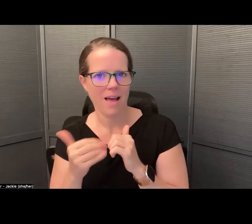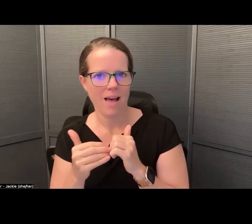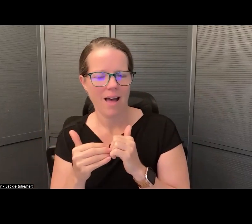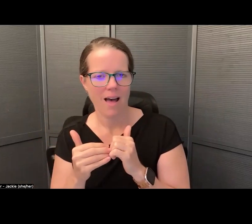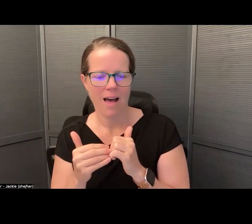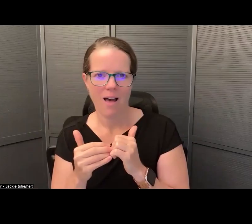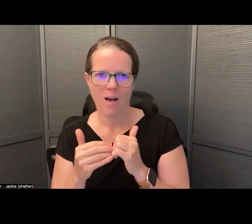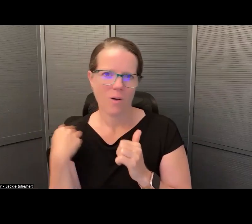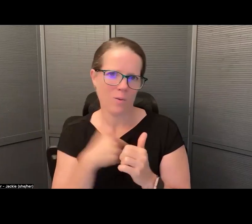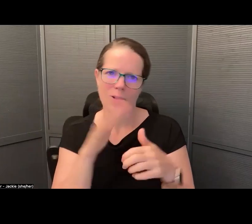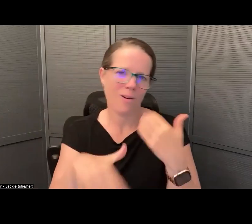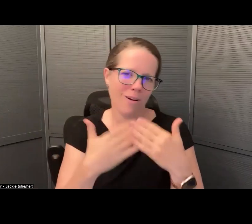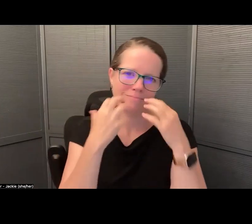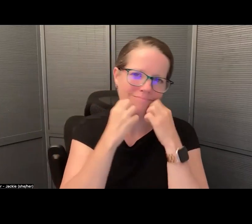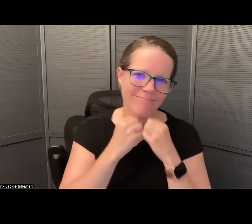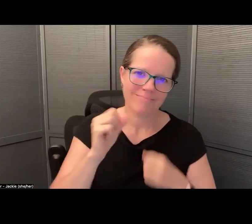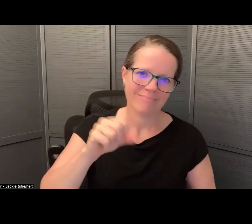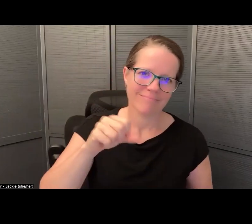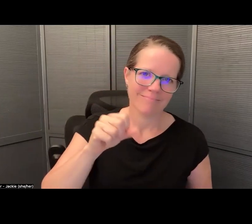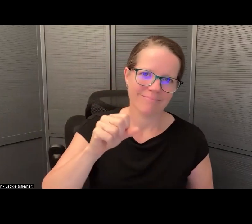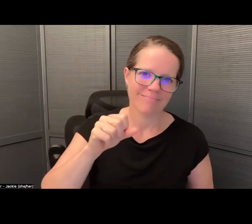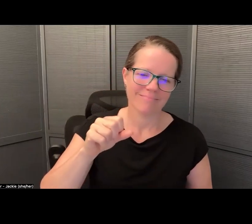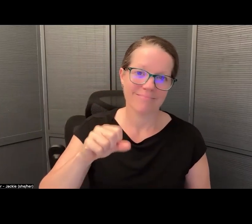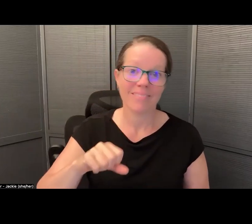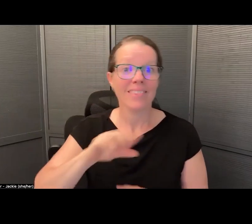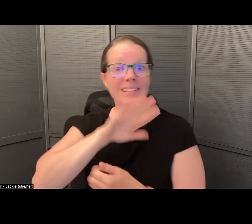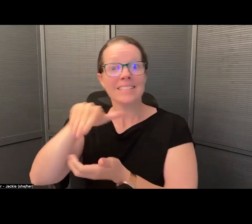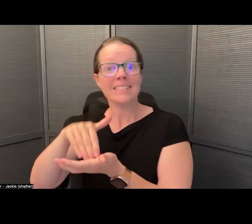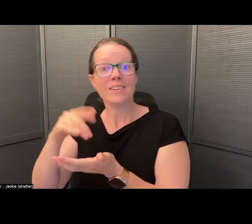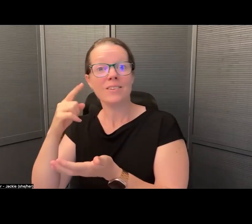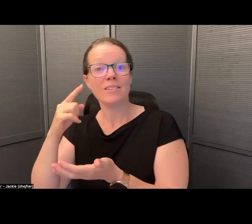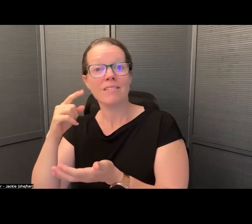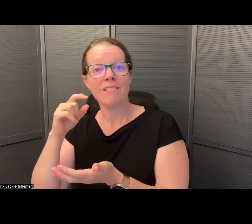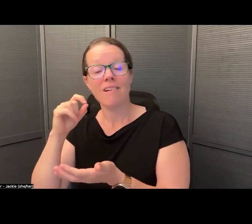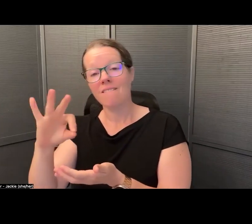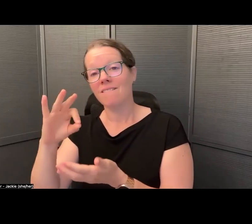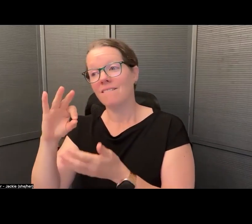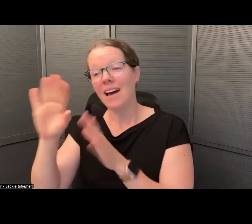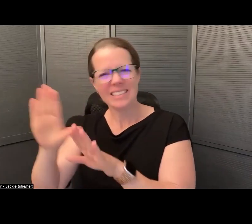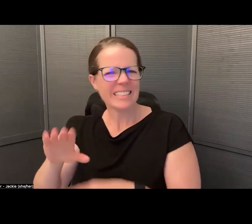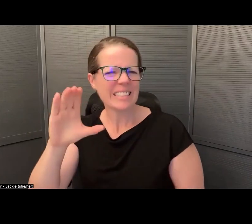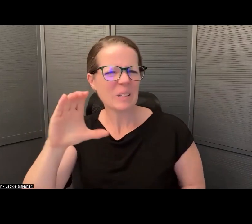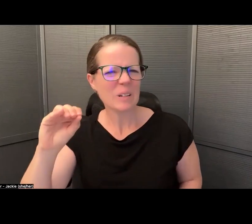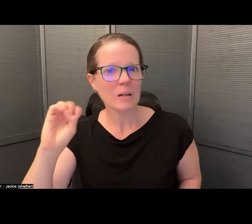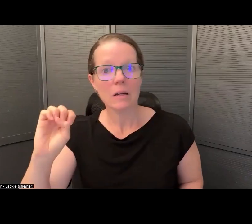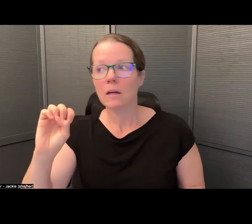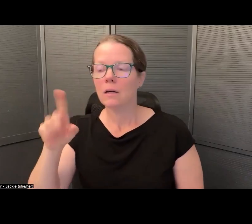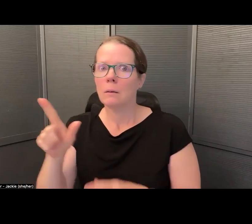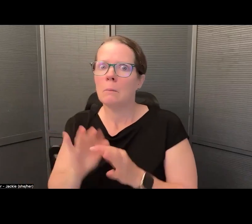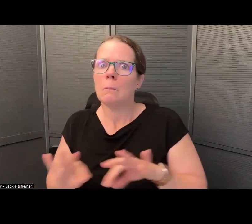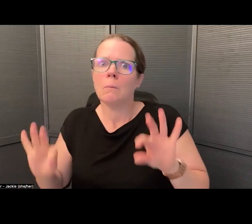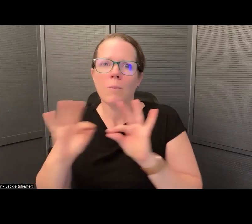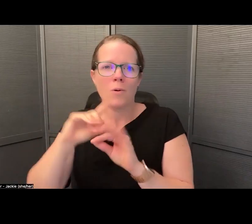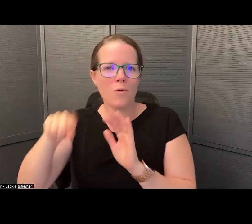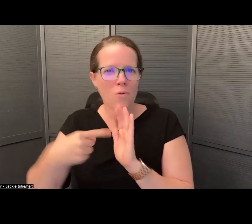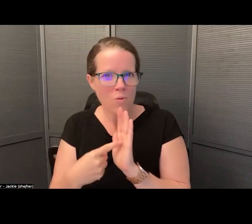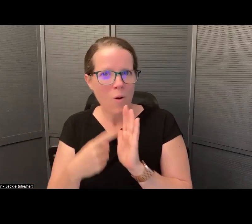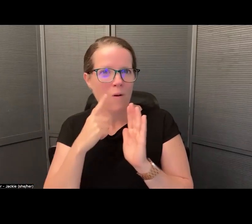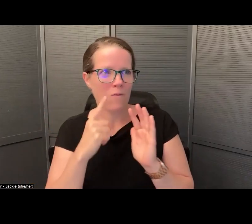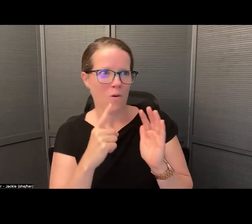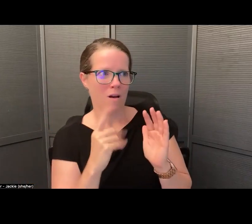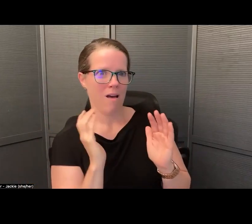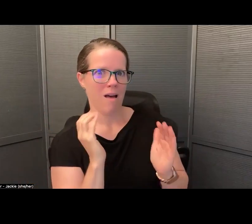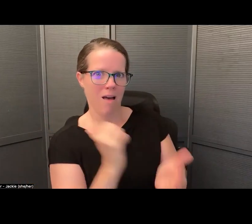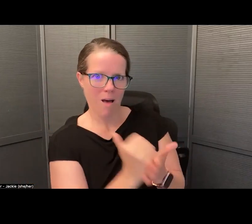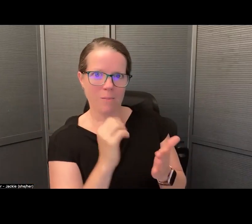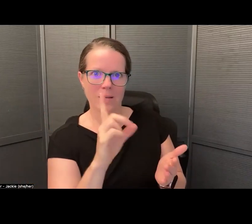General Hospital and UMass Chan are such essential partners in advancing DMH's mission. Among the many things that DMH asks